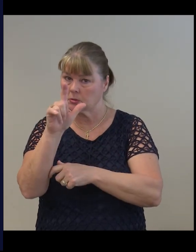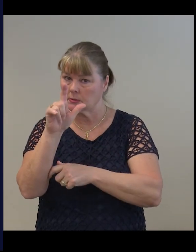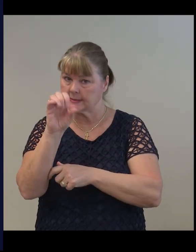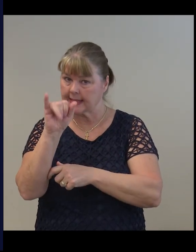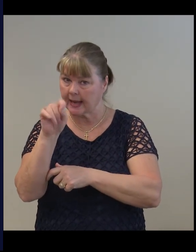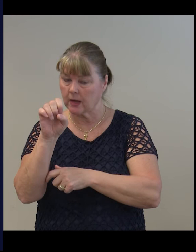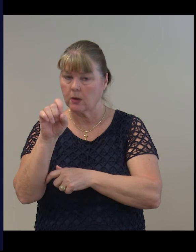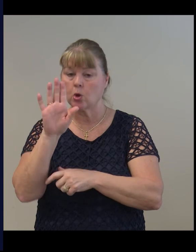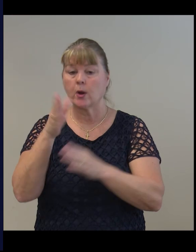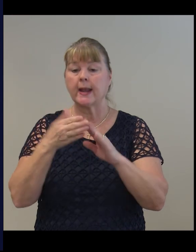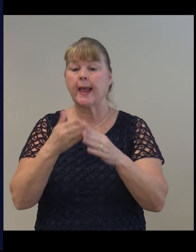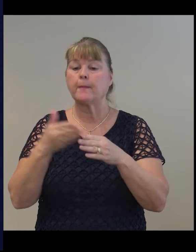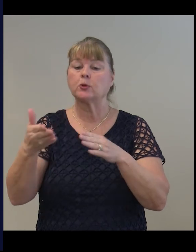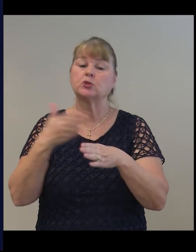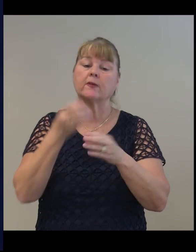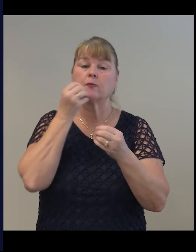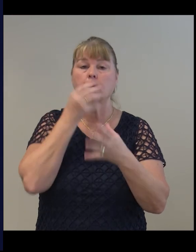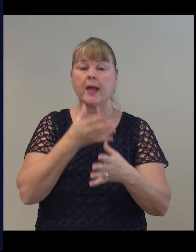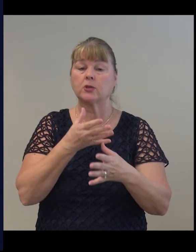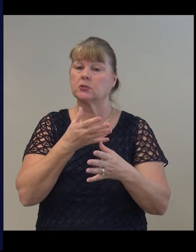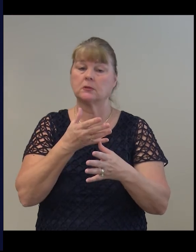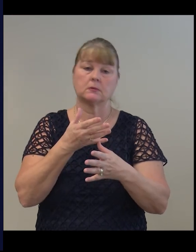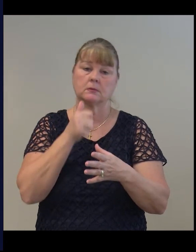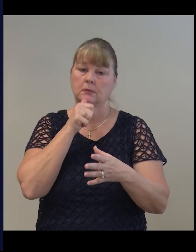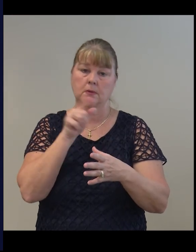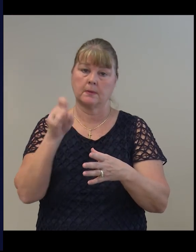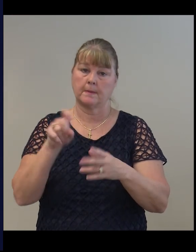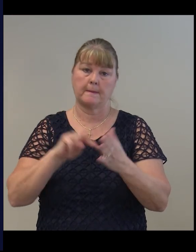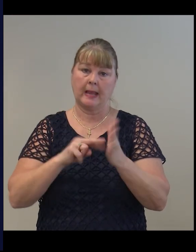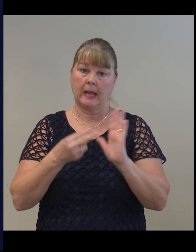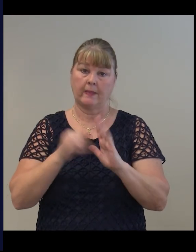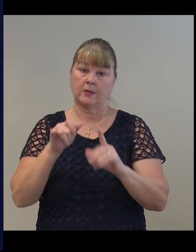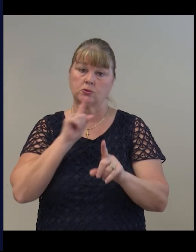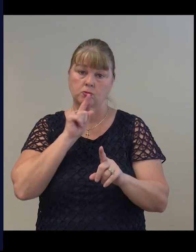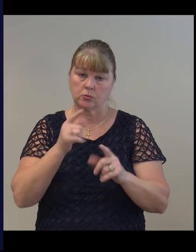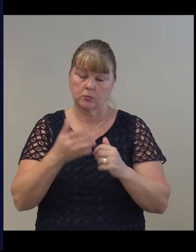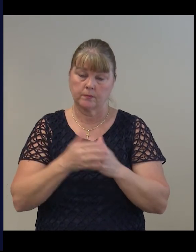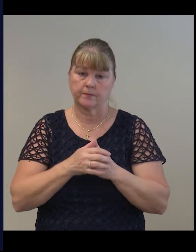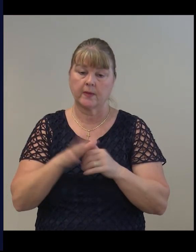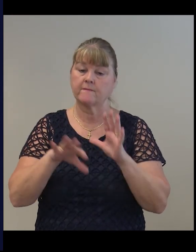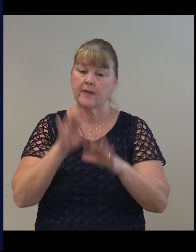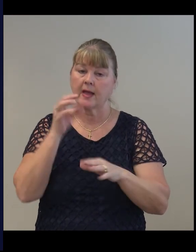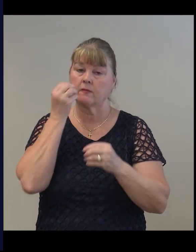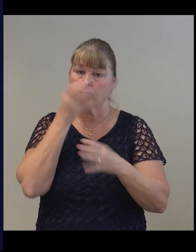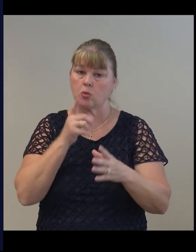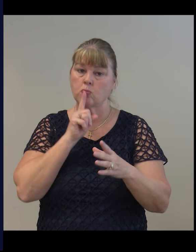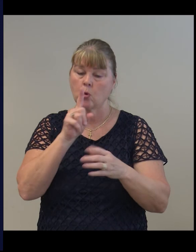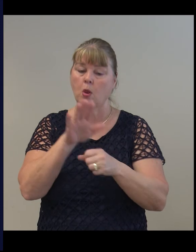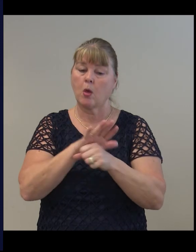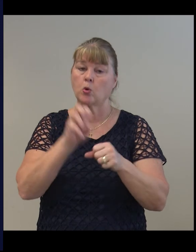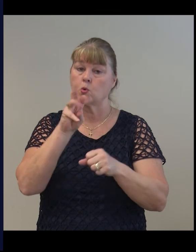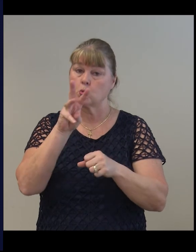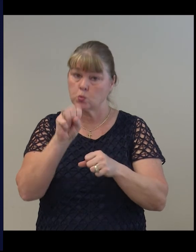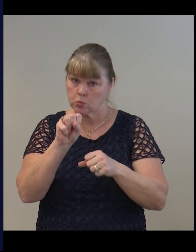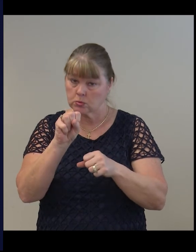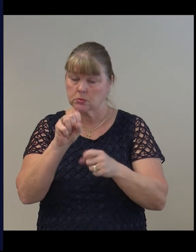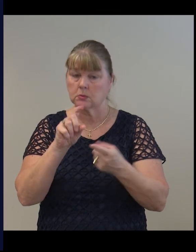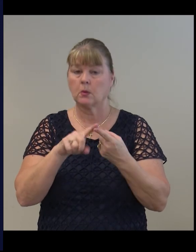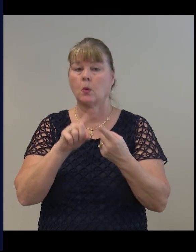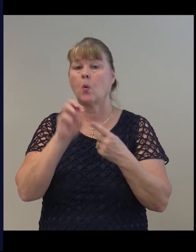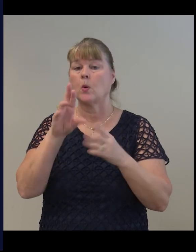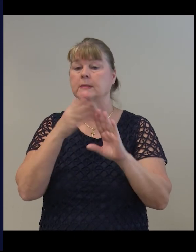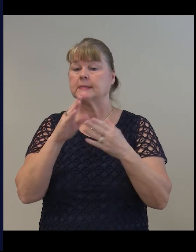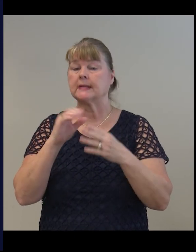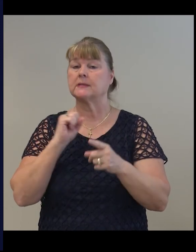Just because your neighbor or your friend shared some information doesn't necessarily mean that it's true. Find information from a local news